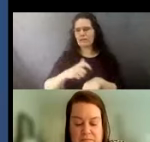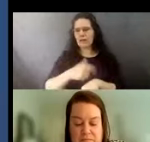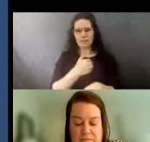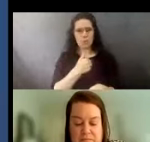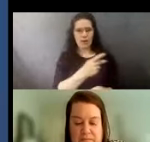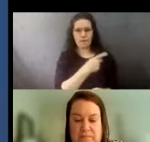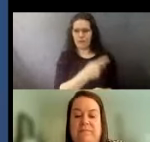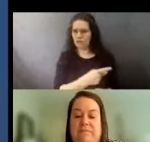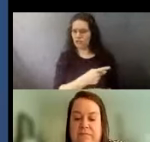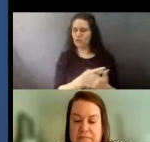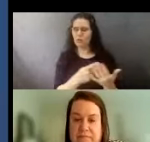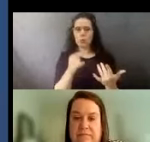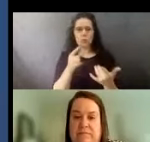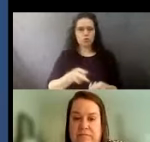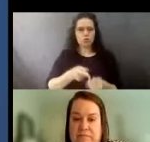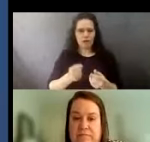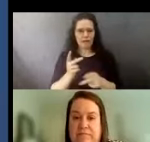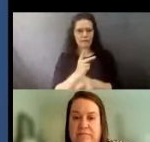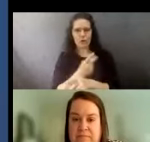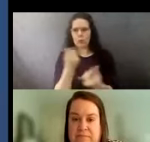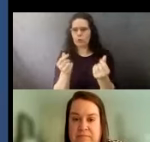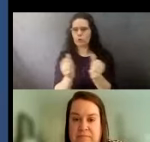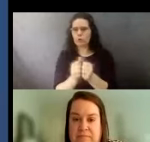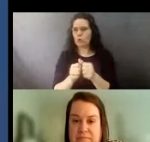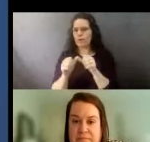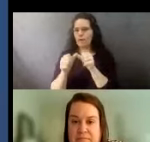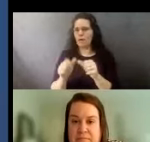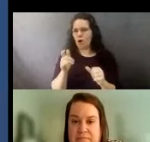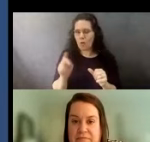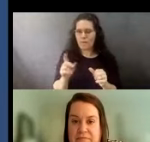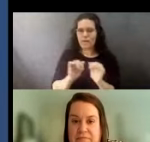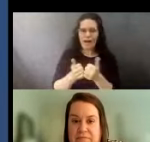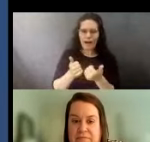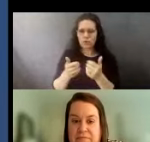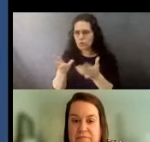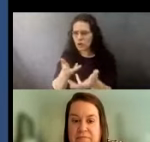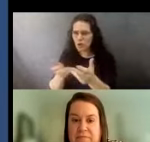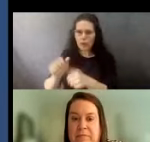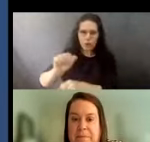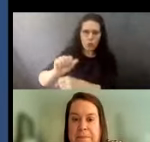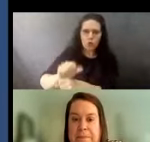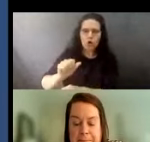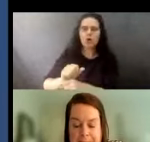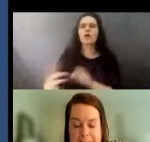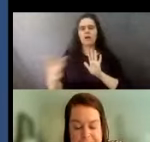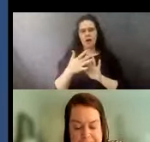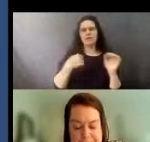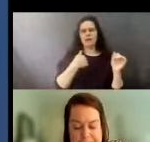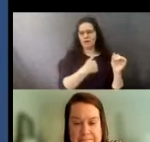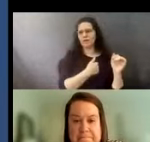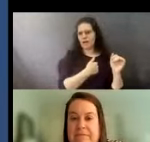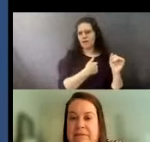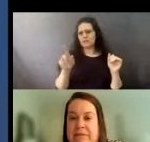need supports to assist them, you can reach out to Katie's organization for